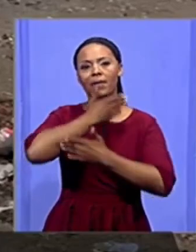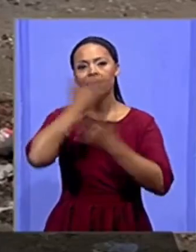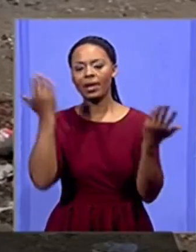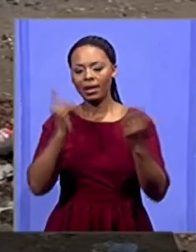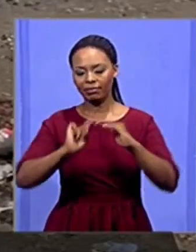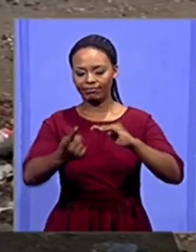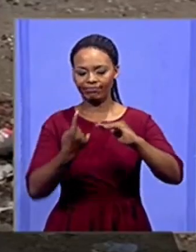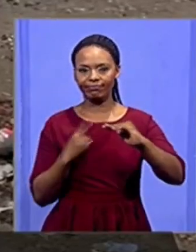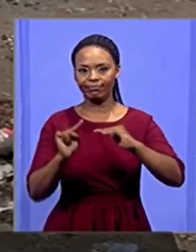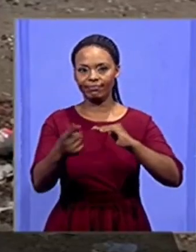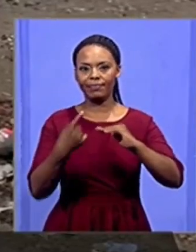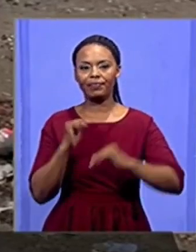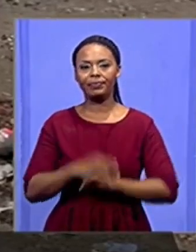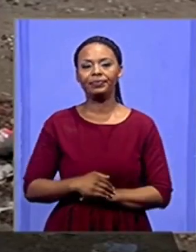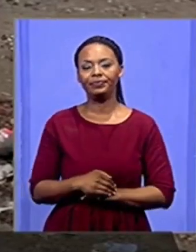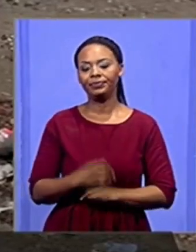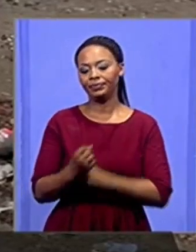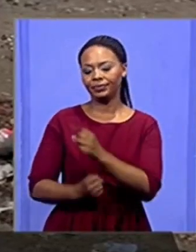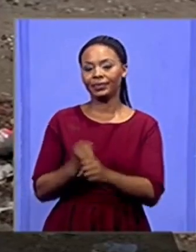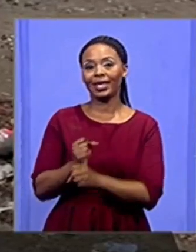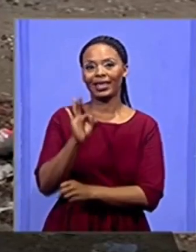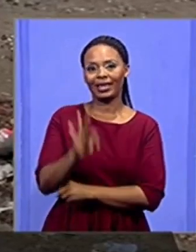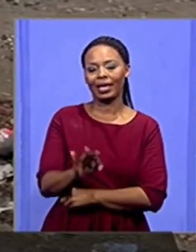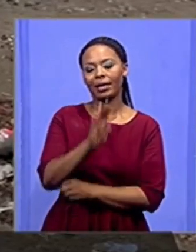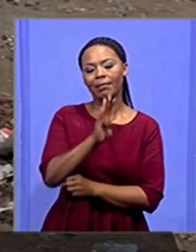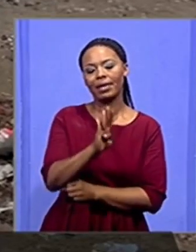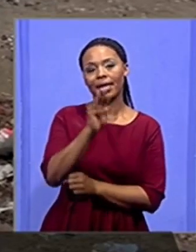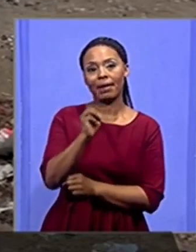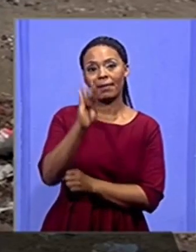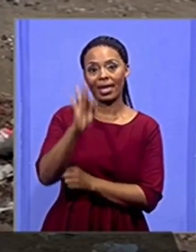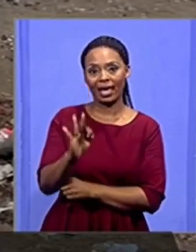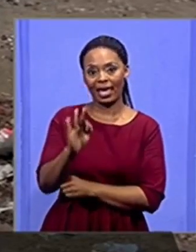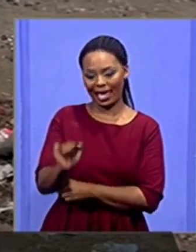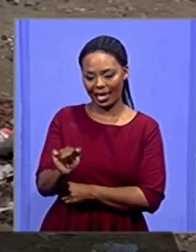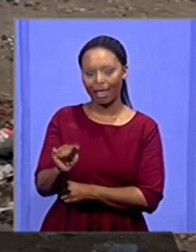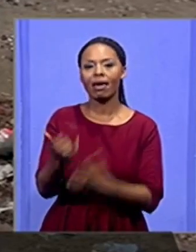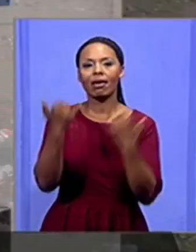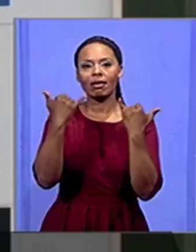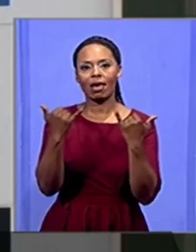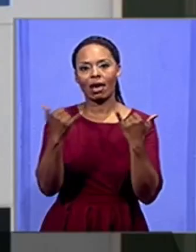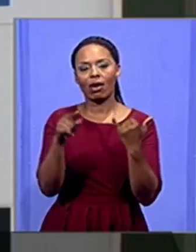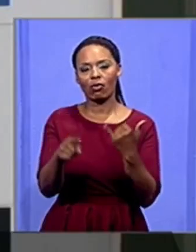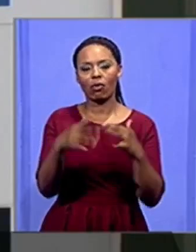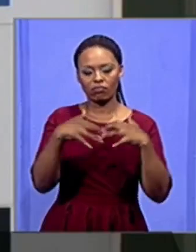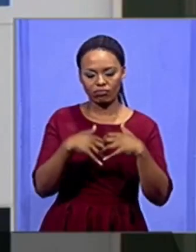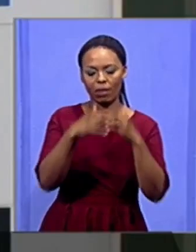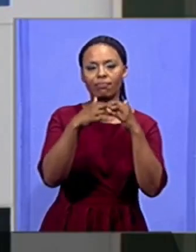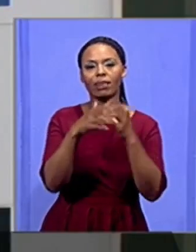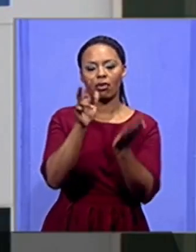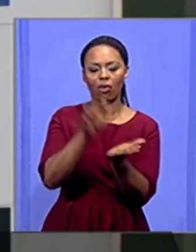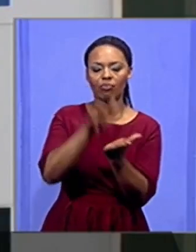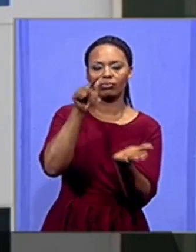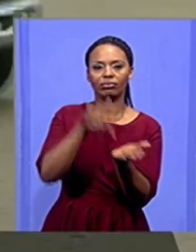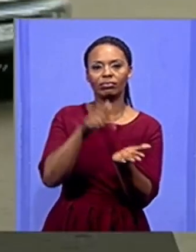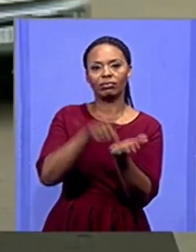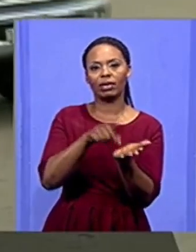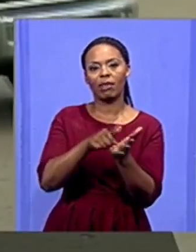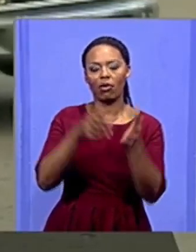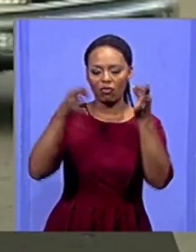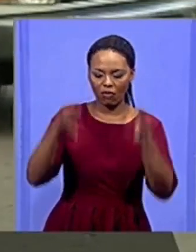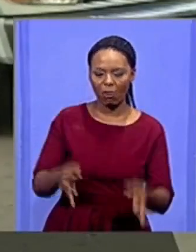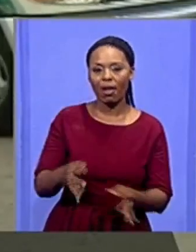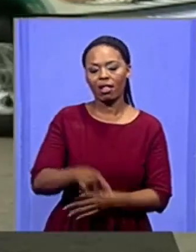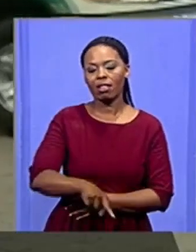gagabilego mengwageng e meraro lesolo la BMA le tla hlongwa semmušo ka Labone. E fela modudu yo gore Mopresidente